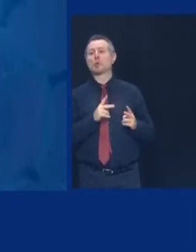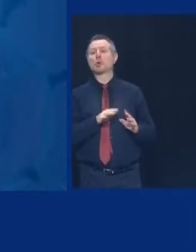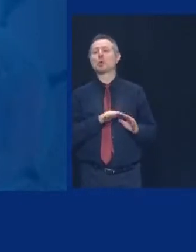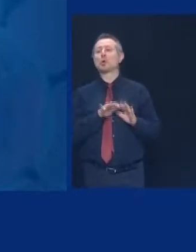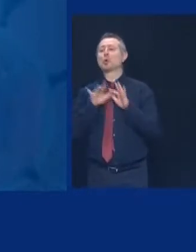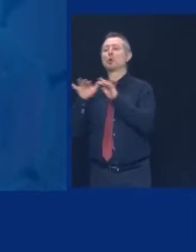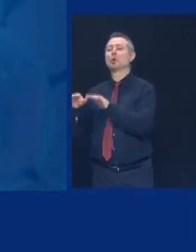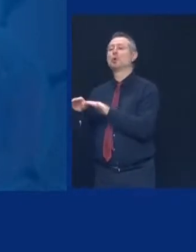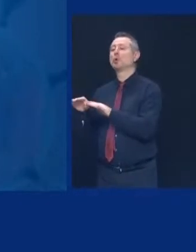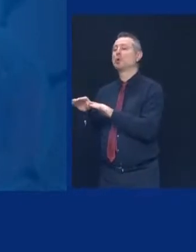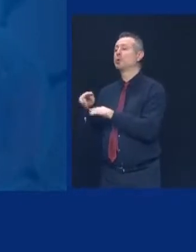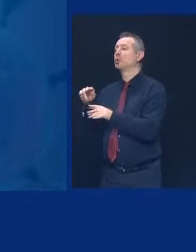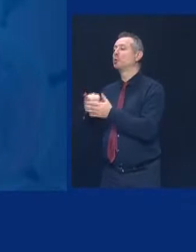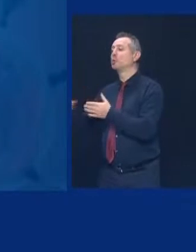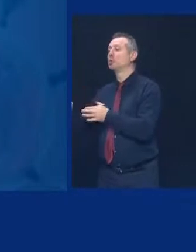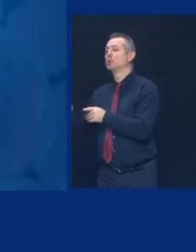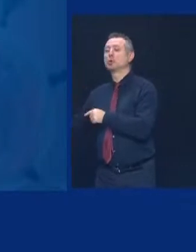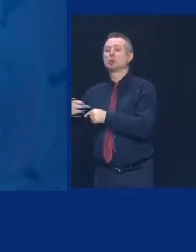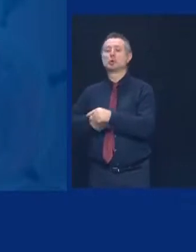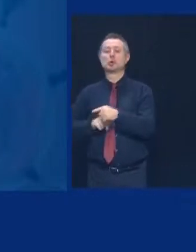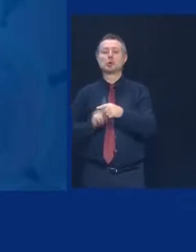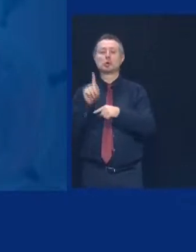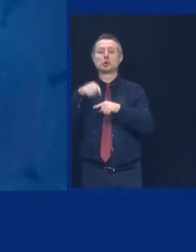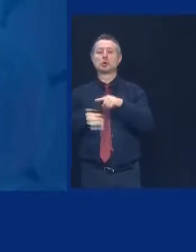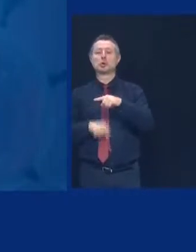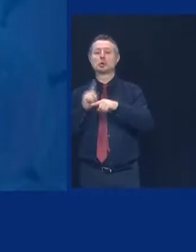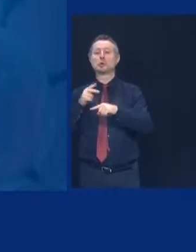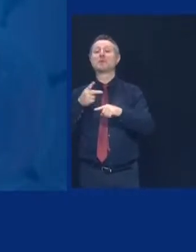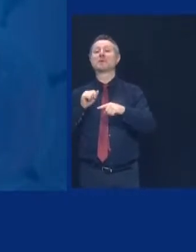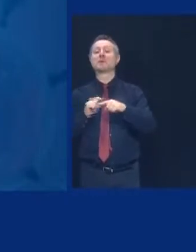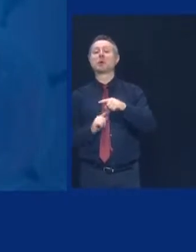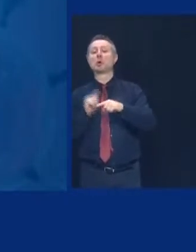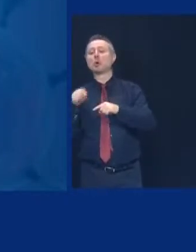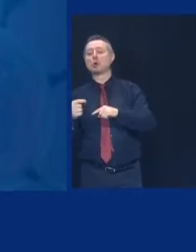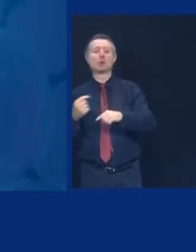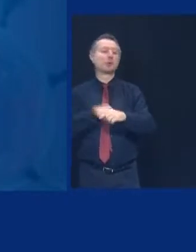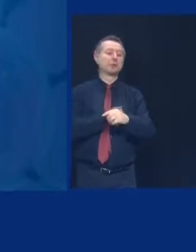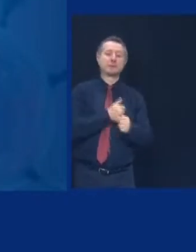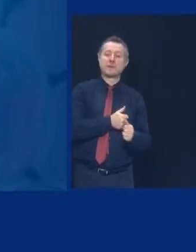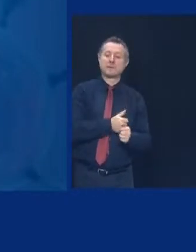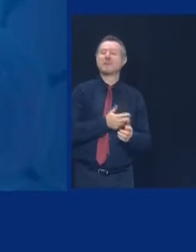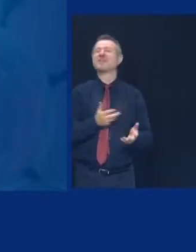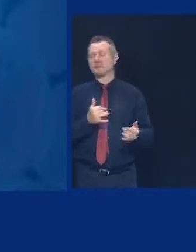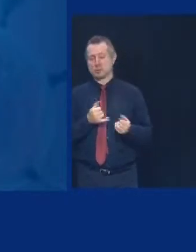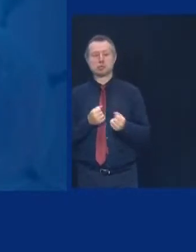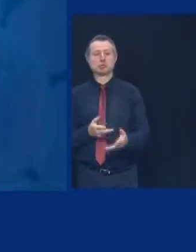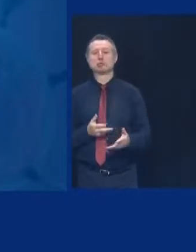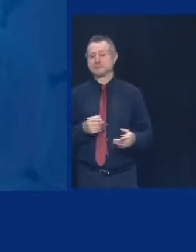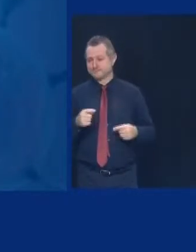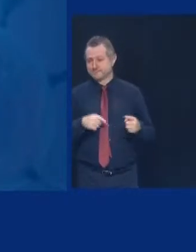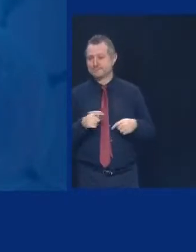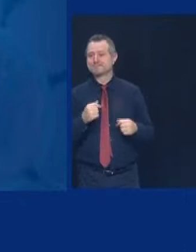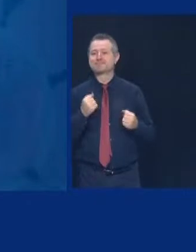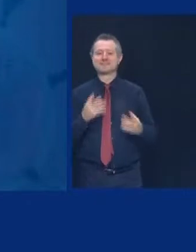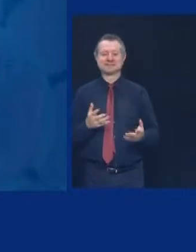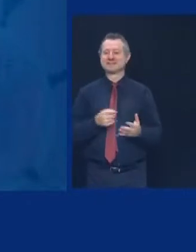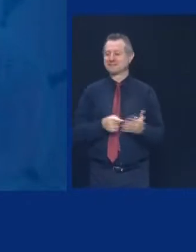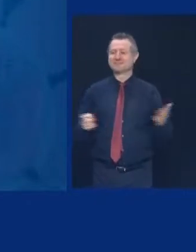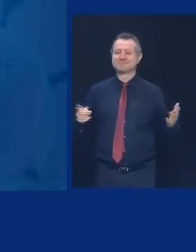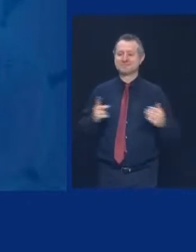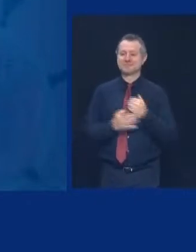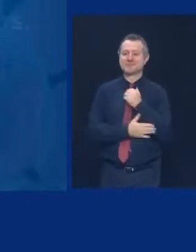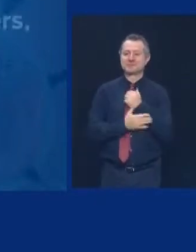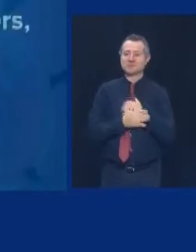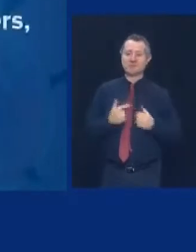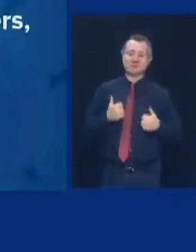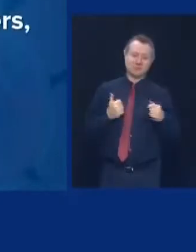Pennsylvania. You could have people from Pennsylvania coming into those counties. A lot of those counties people work in one